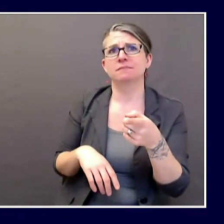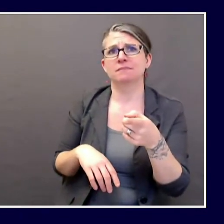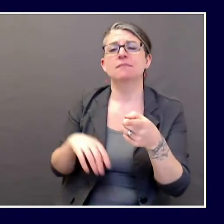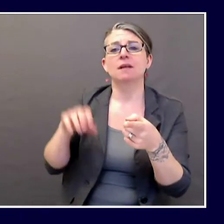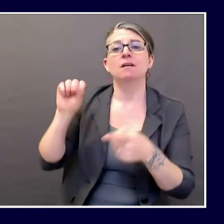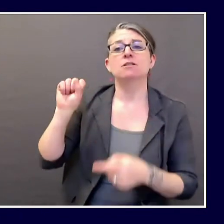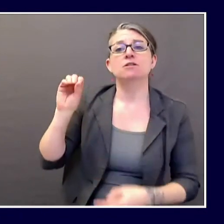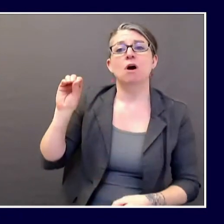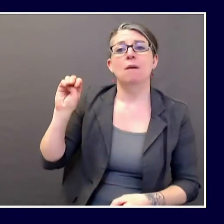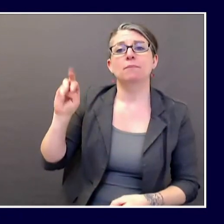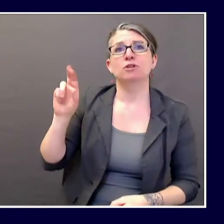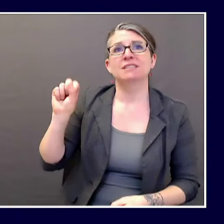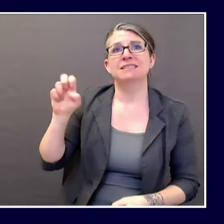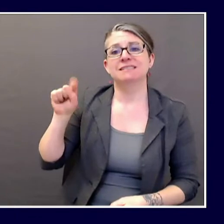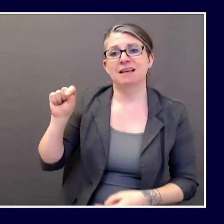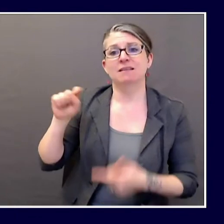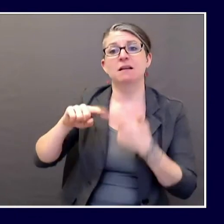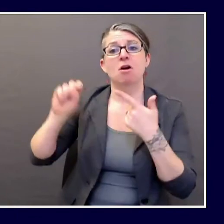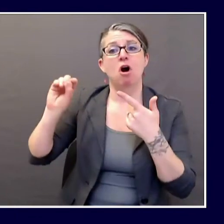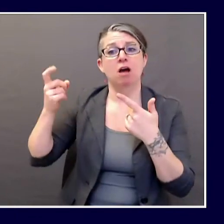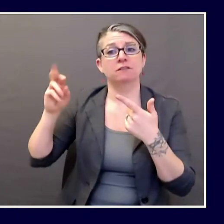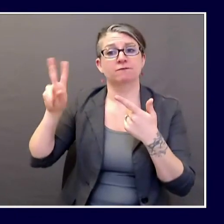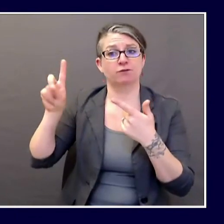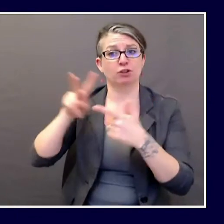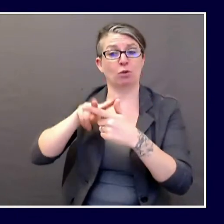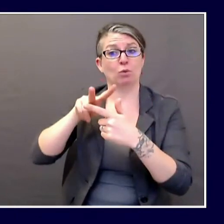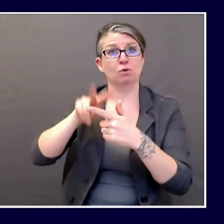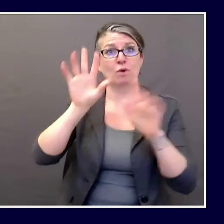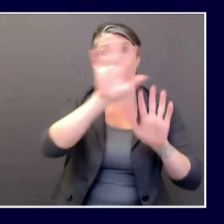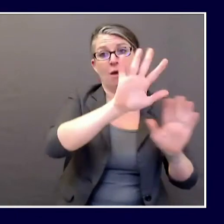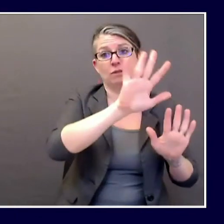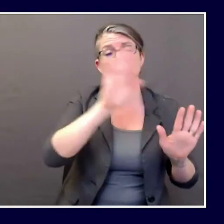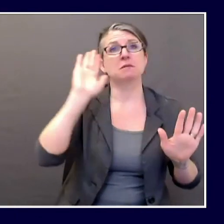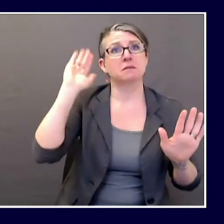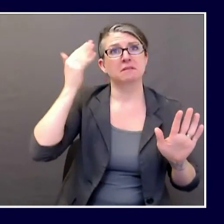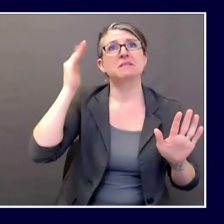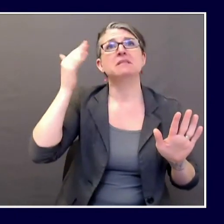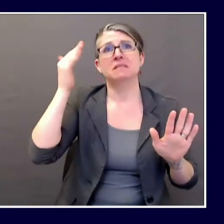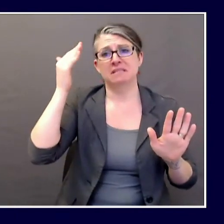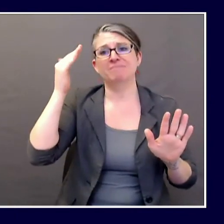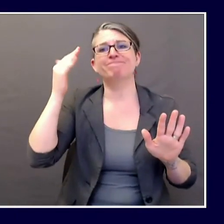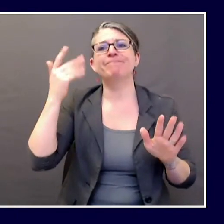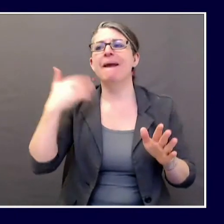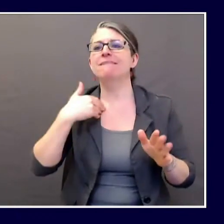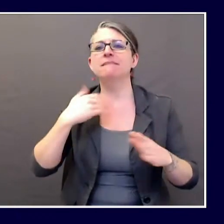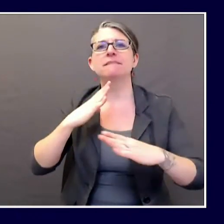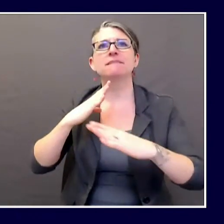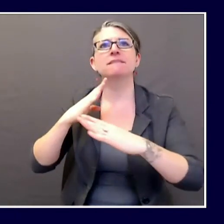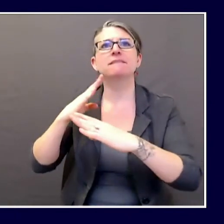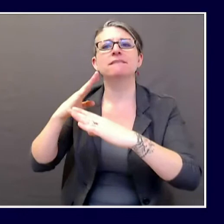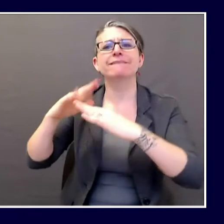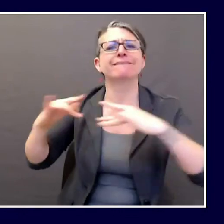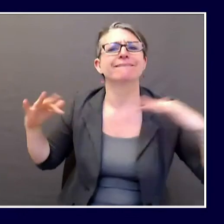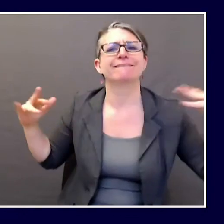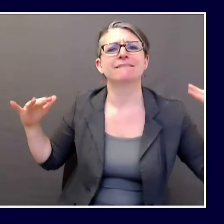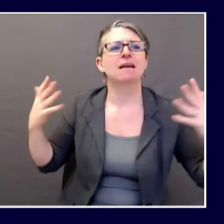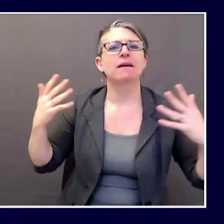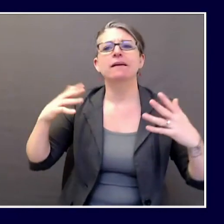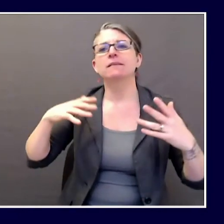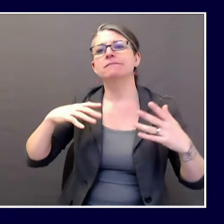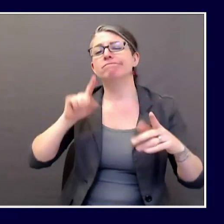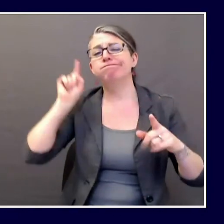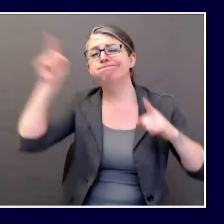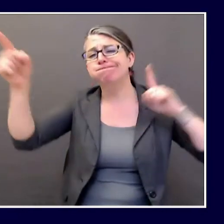of highest geographic disparity. And so we've had conversations with EMS agencies as well as other providers, be